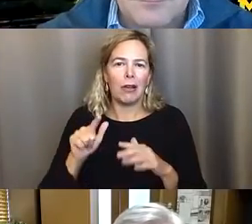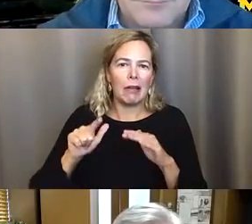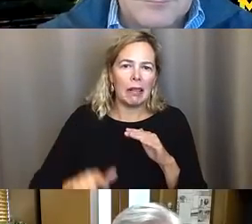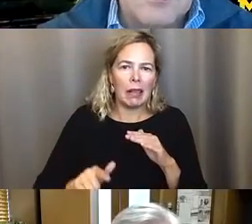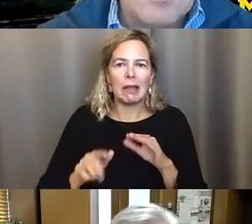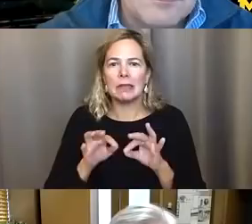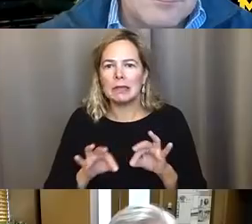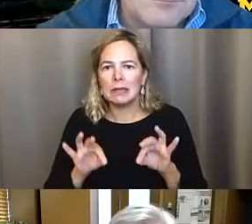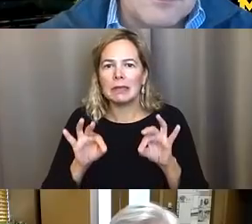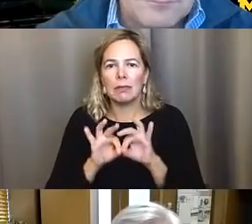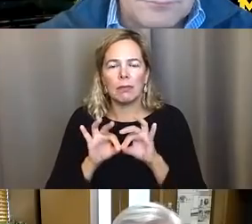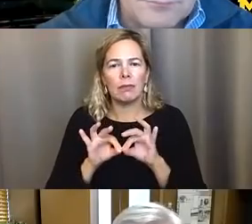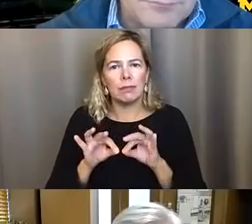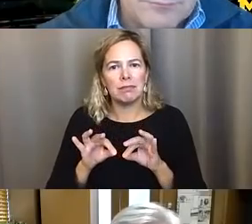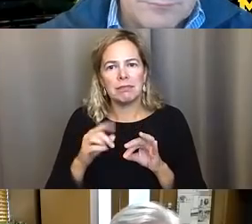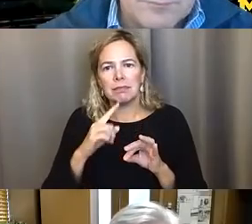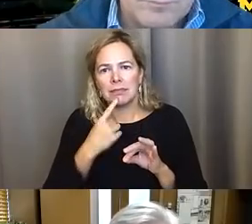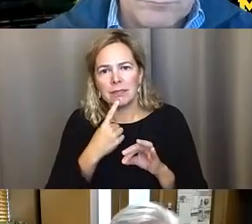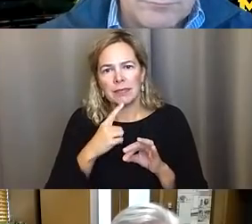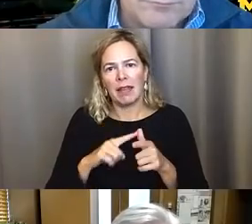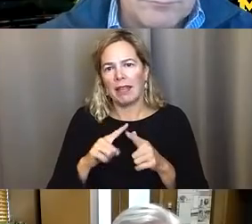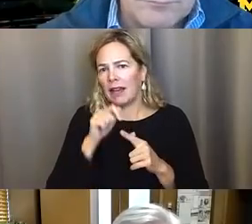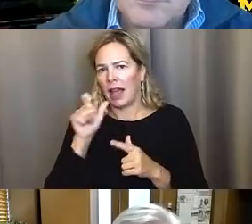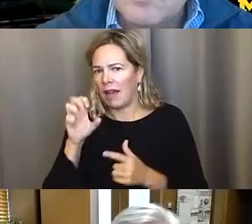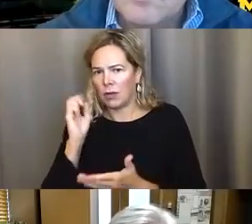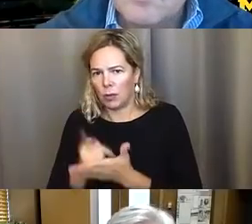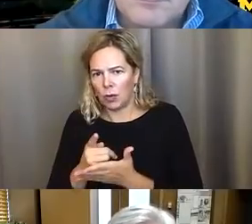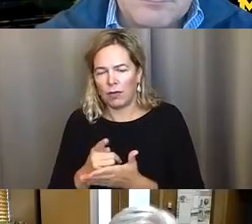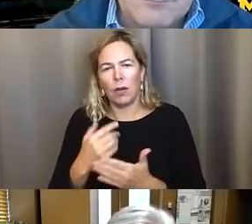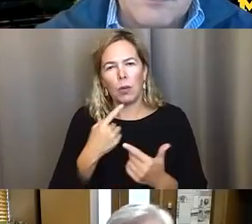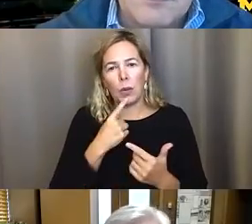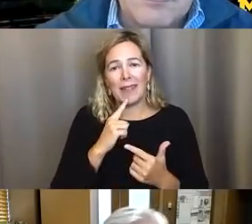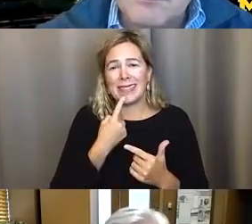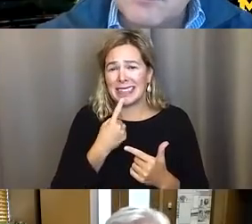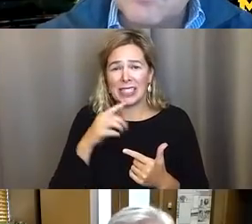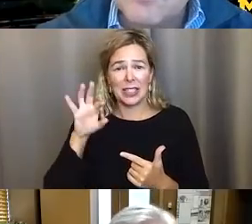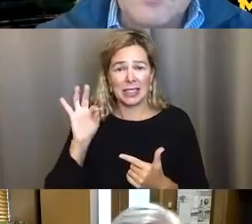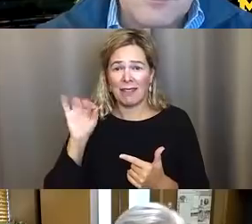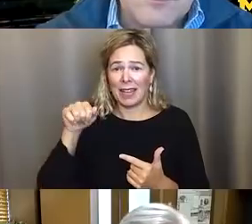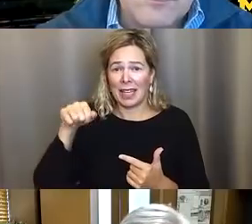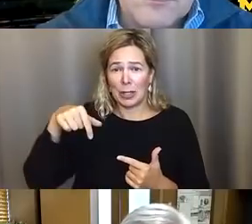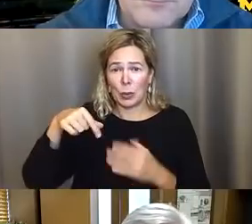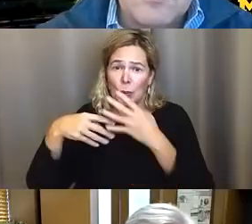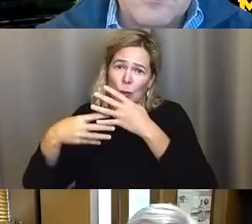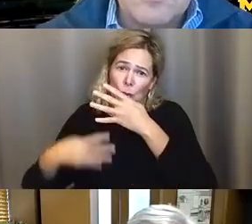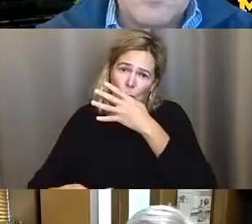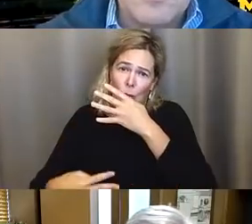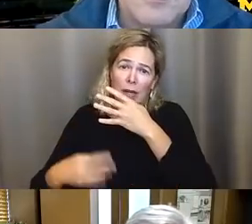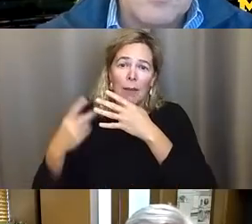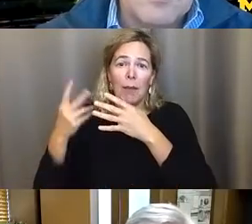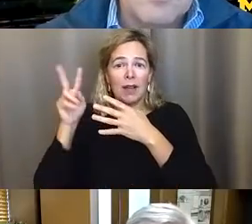We have a series of facts, FAQs. It's a long list, but if you go all the way down to the